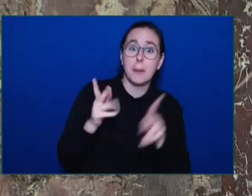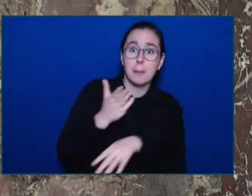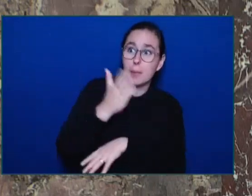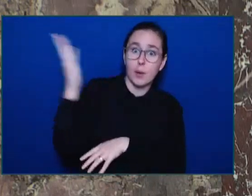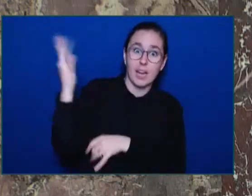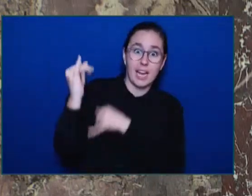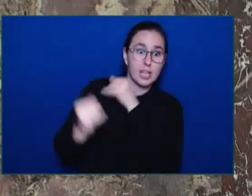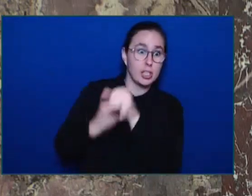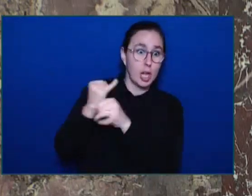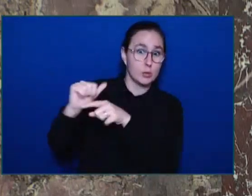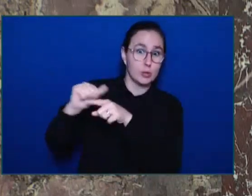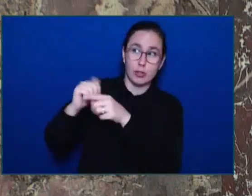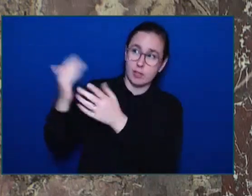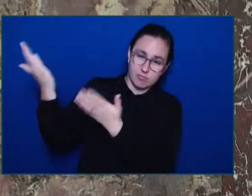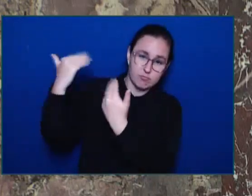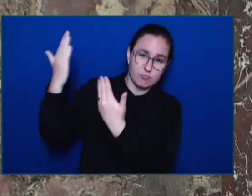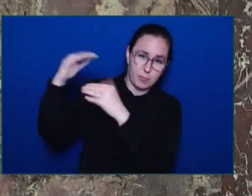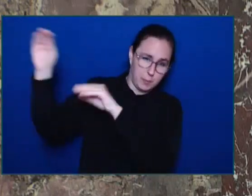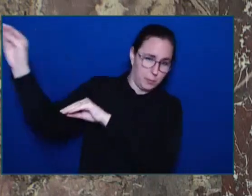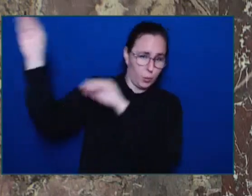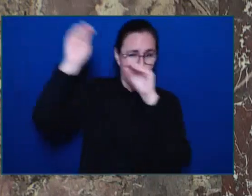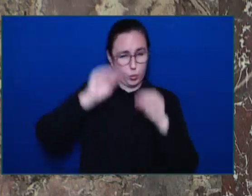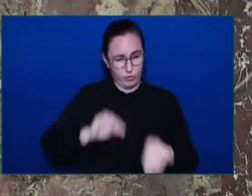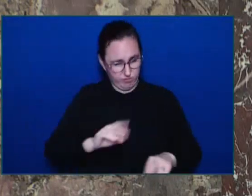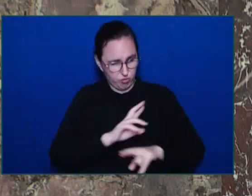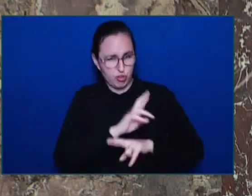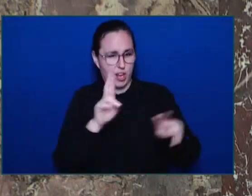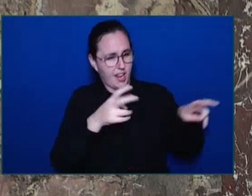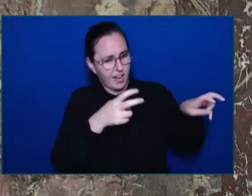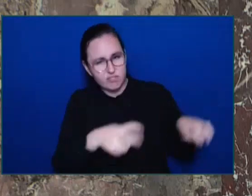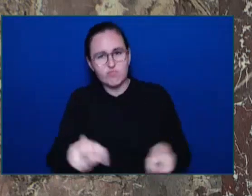We have free prescription contraception for